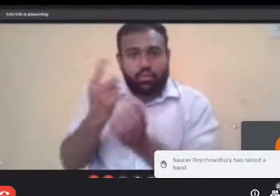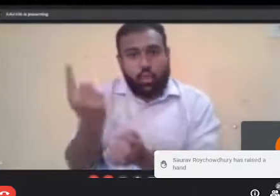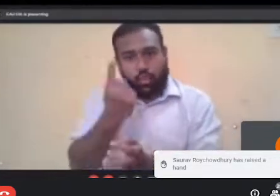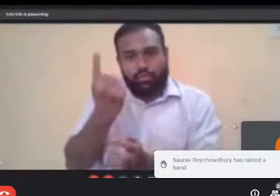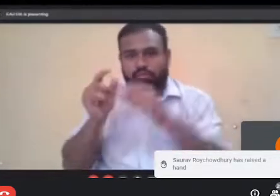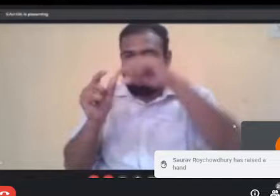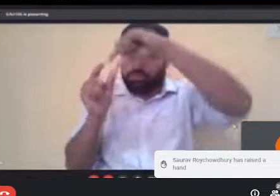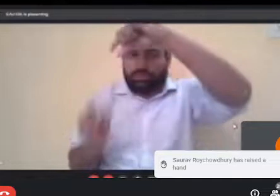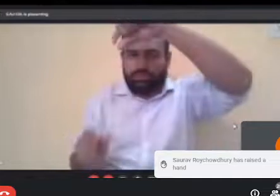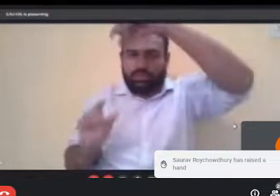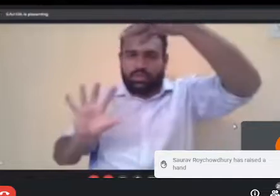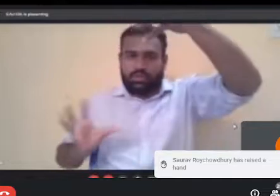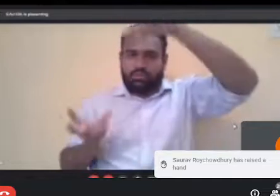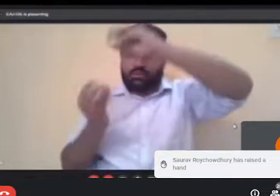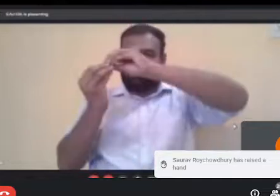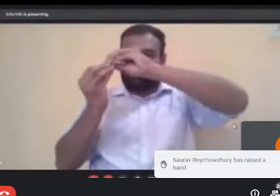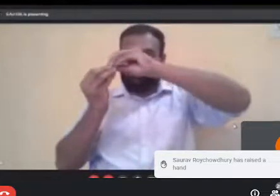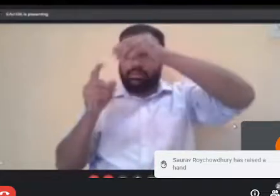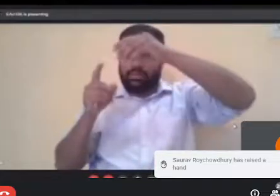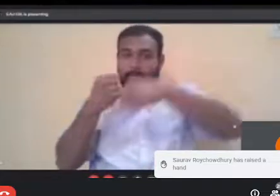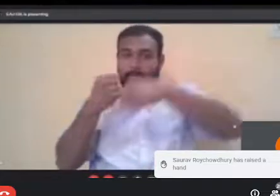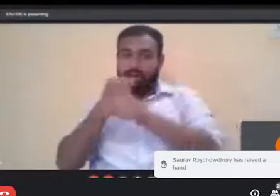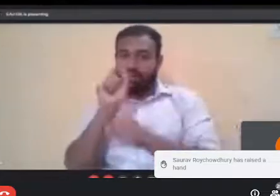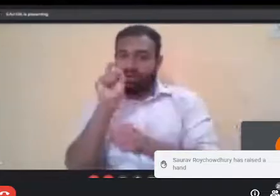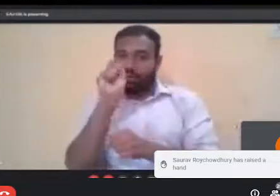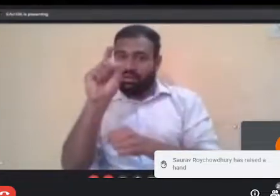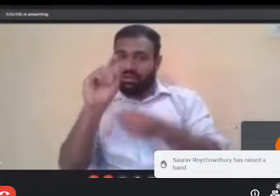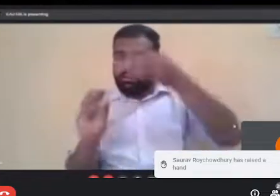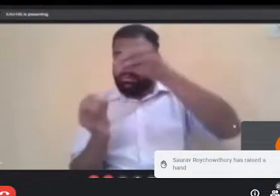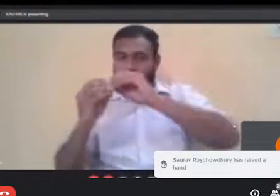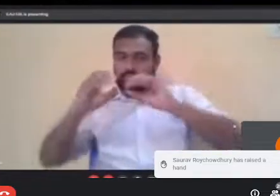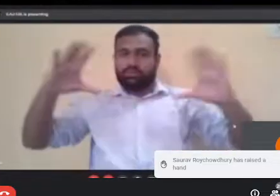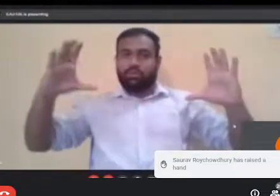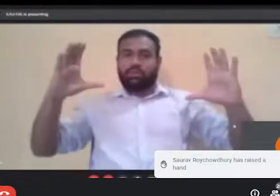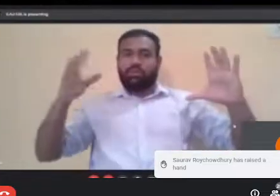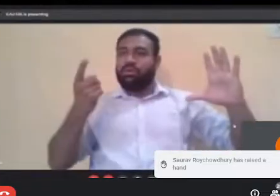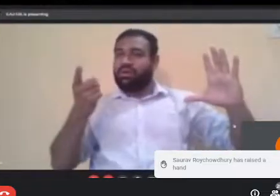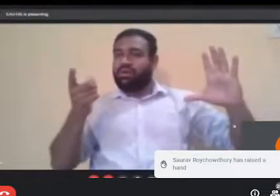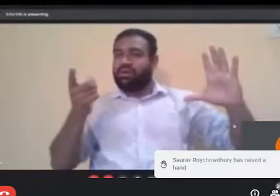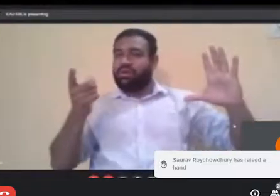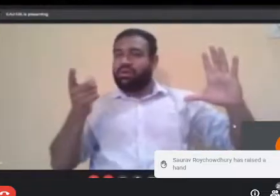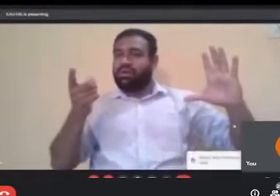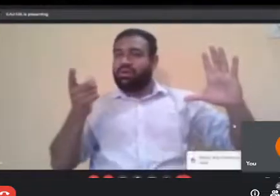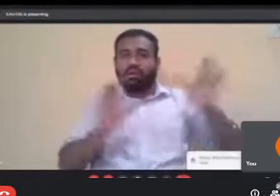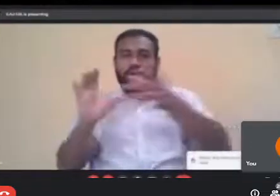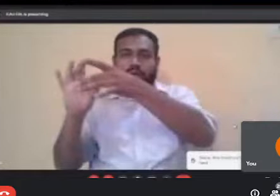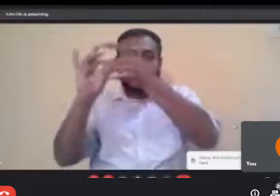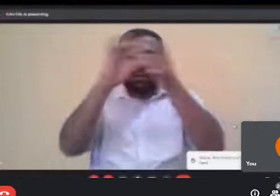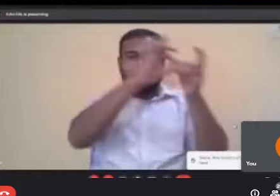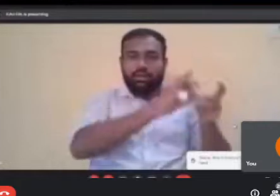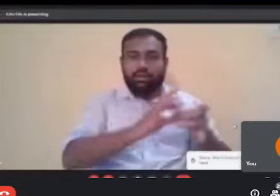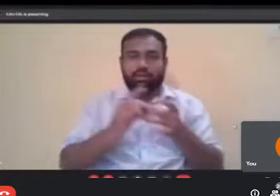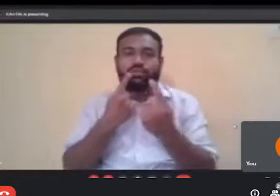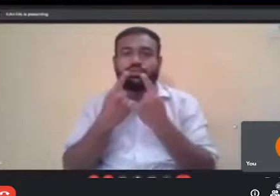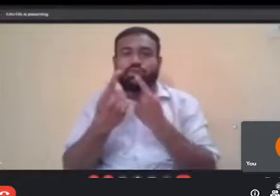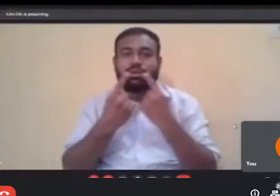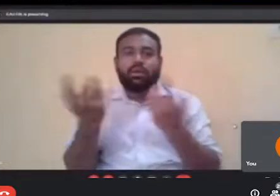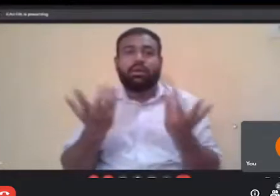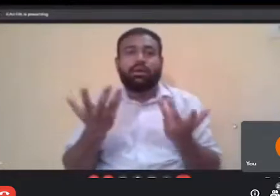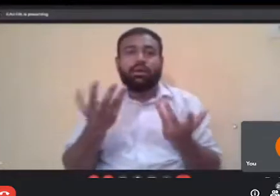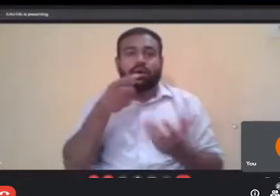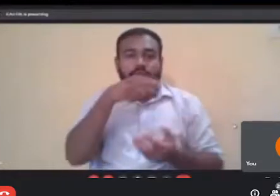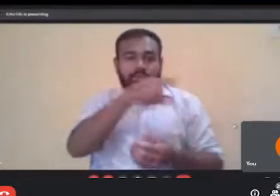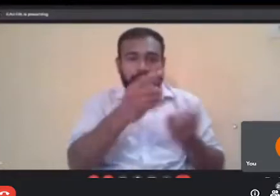remember only the things to have to be merged, and then we have to go for, and then the come ups in a very bigger scale, and then we have to go and